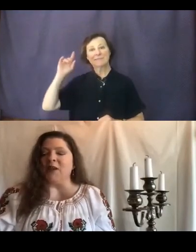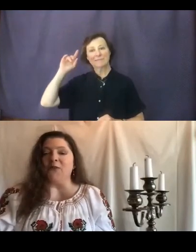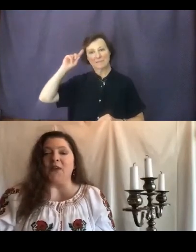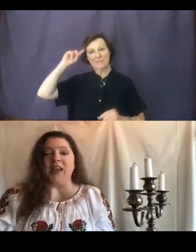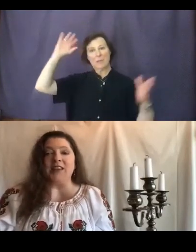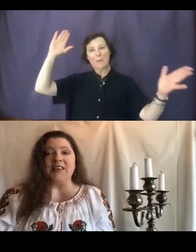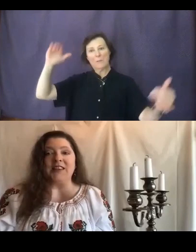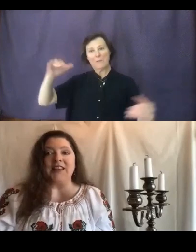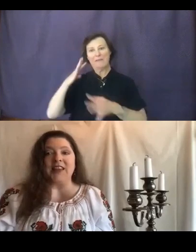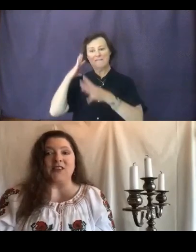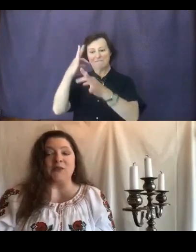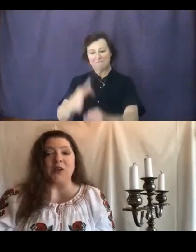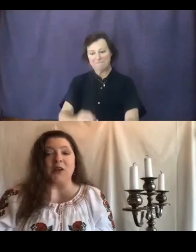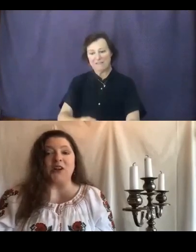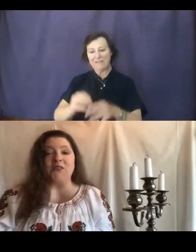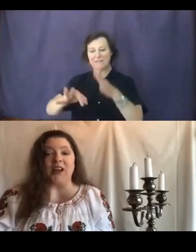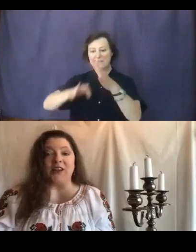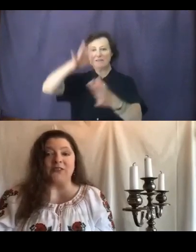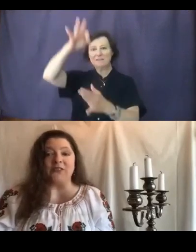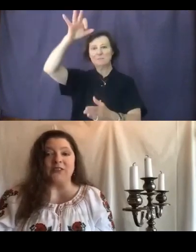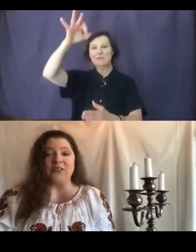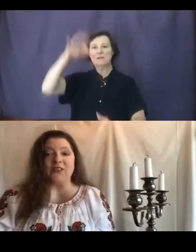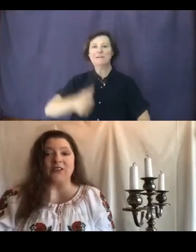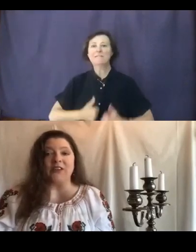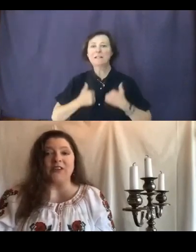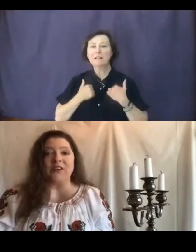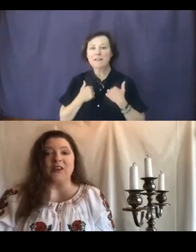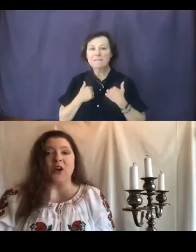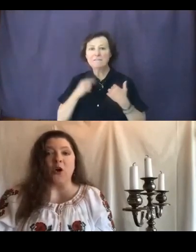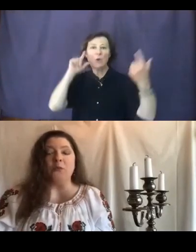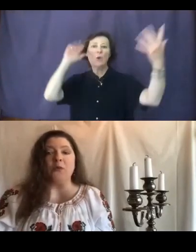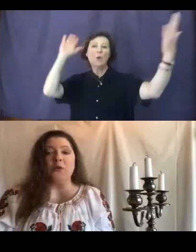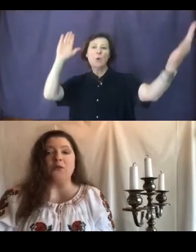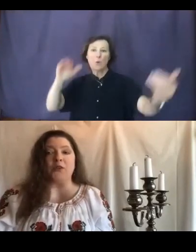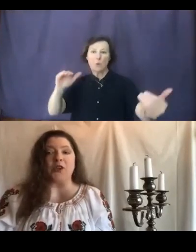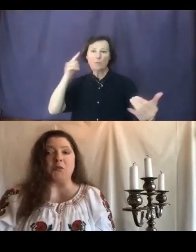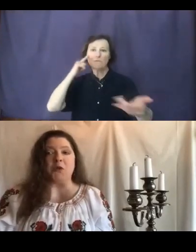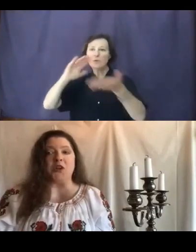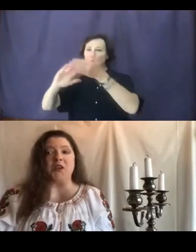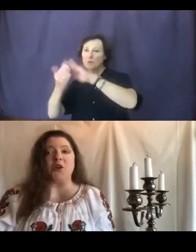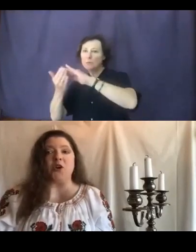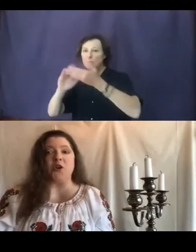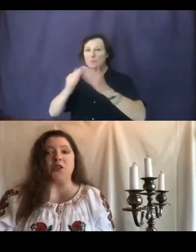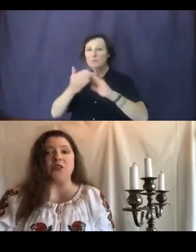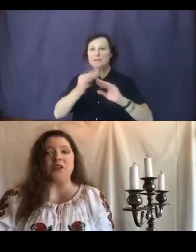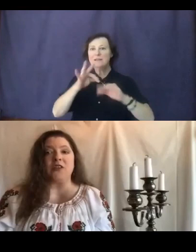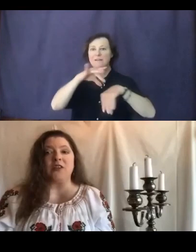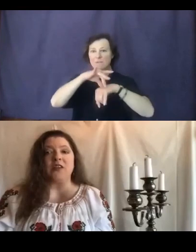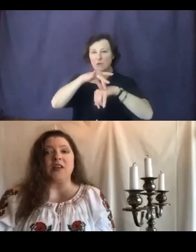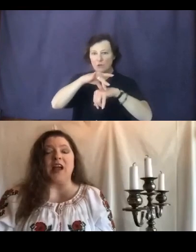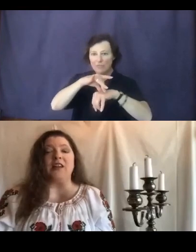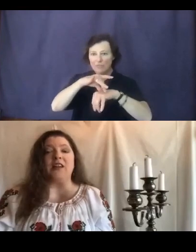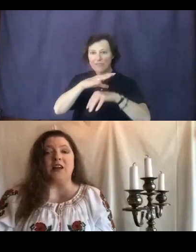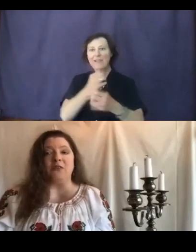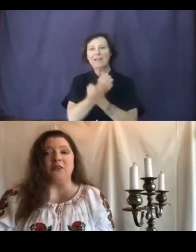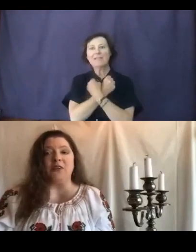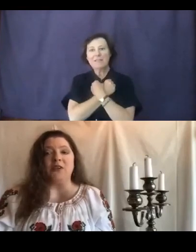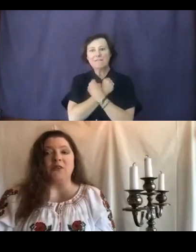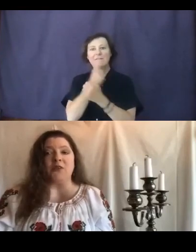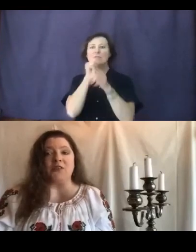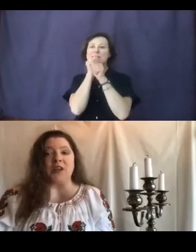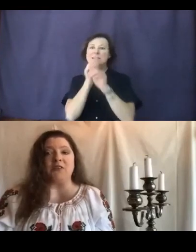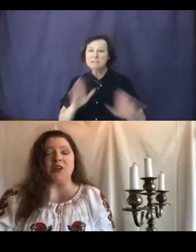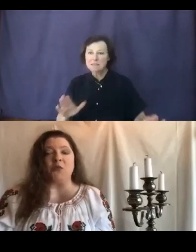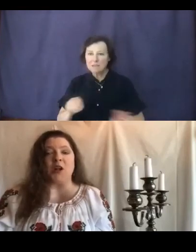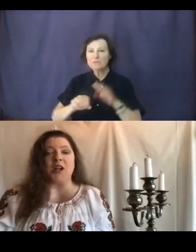May faith in the spirit of life, hope for the community of earth, and love for